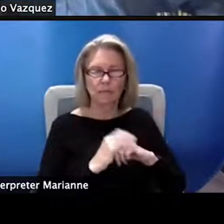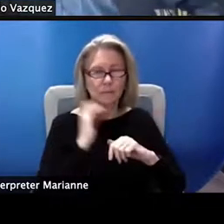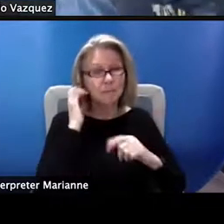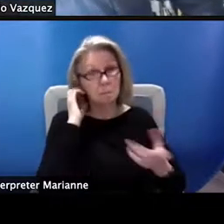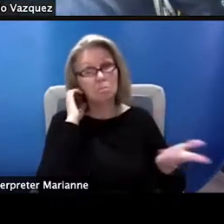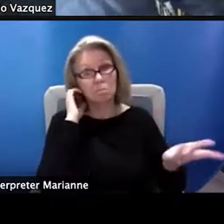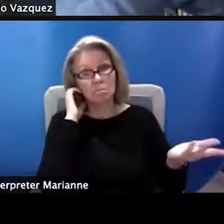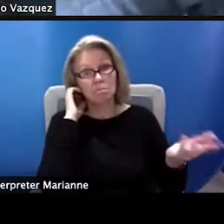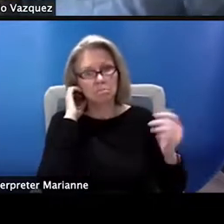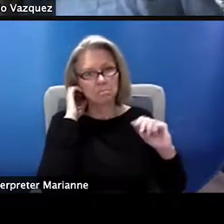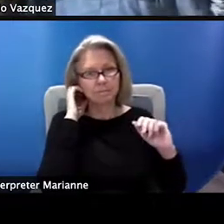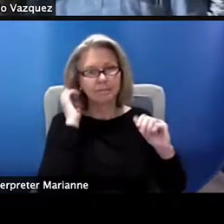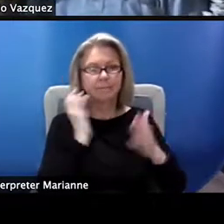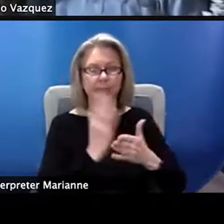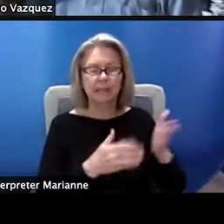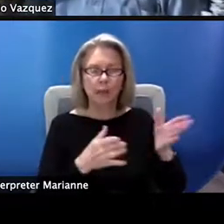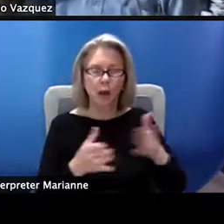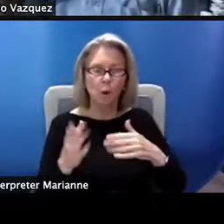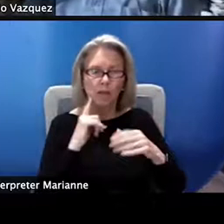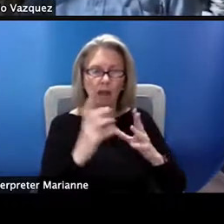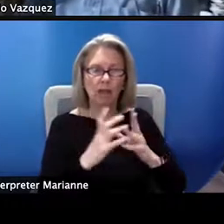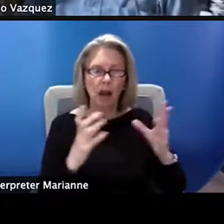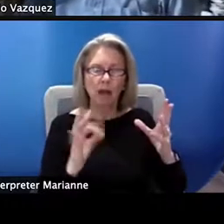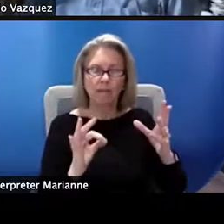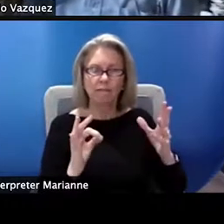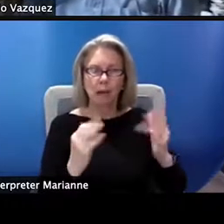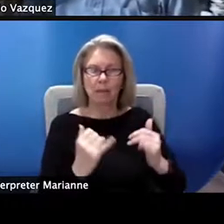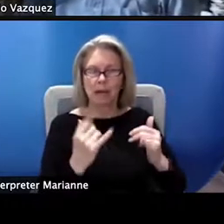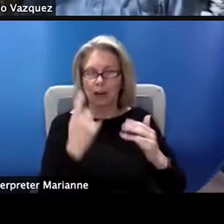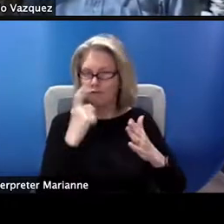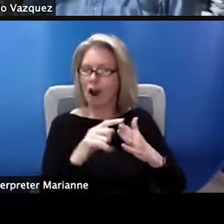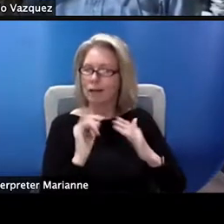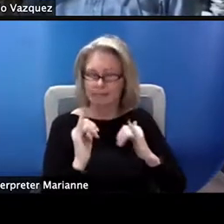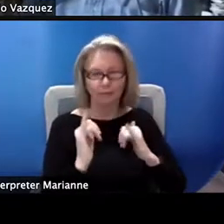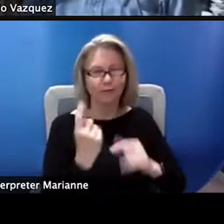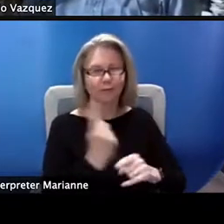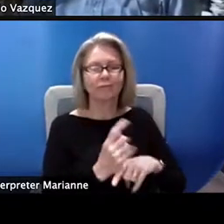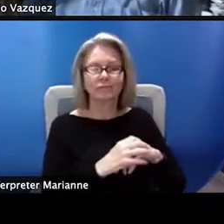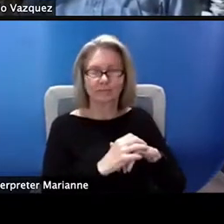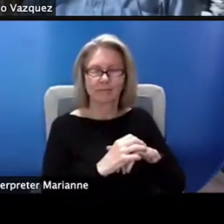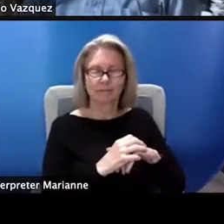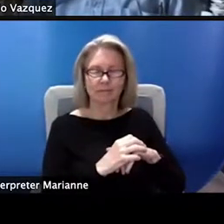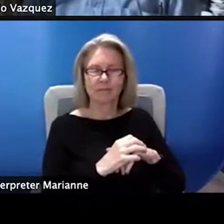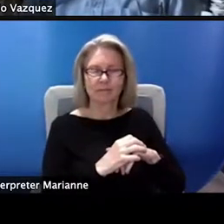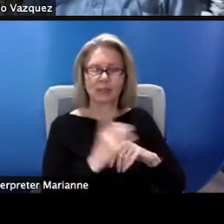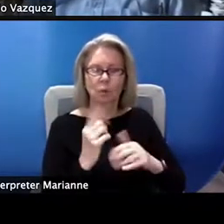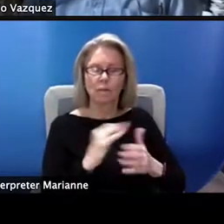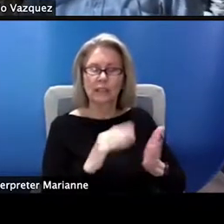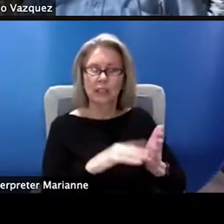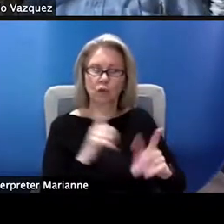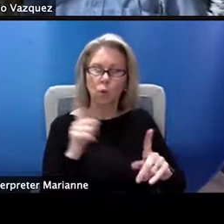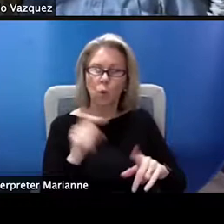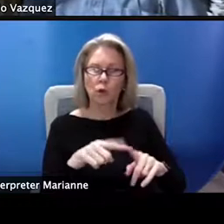Yeah, I mean, in some ways, I think there was a lot of immediate recognition. I think one of the, you know, central questions to